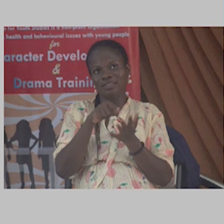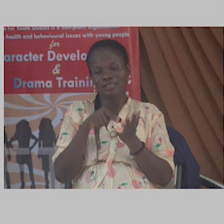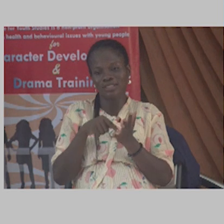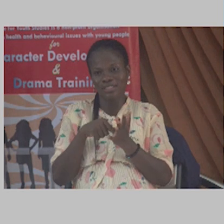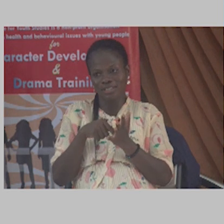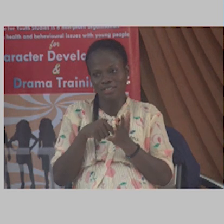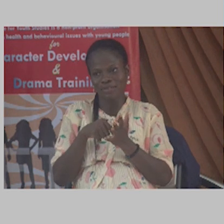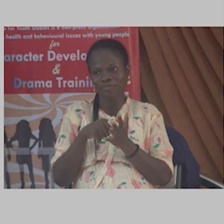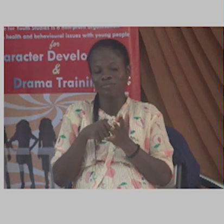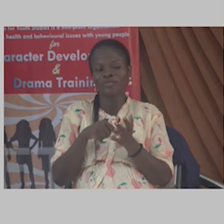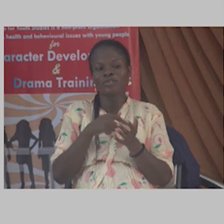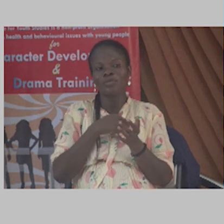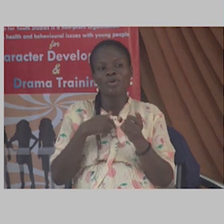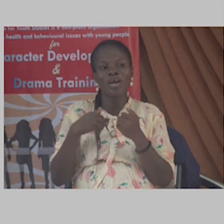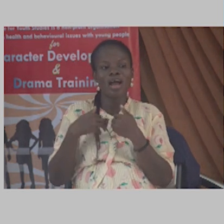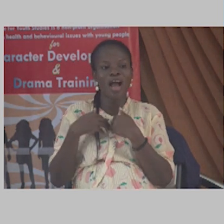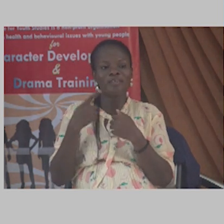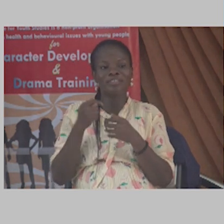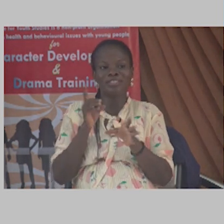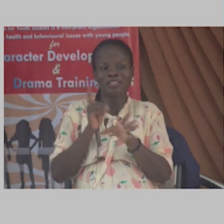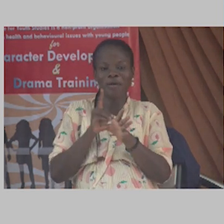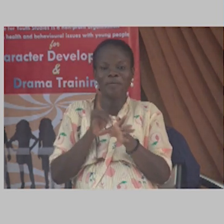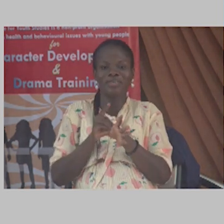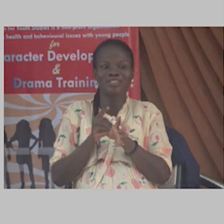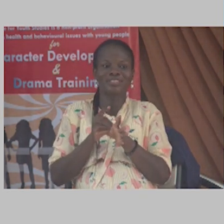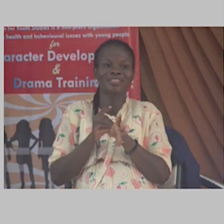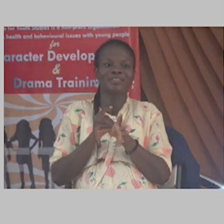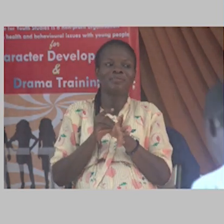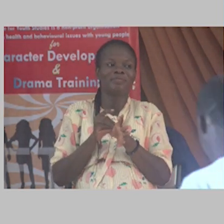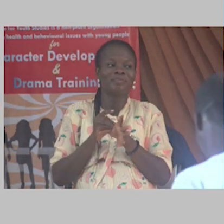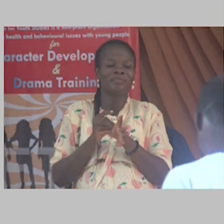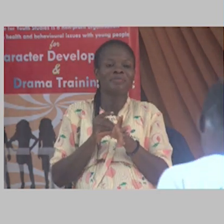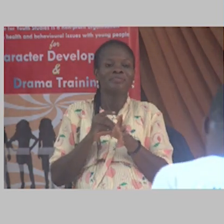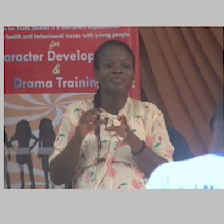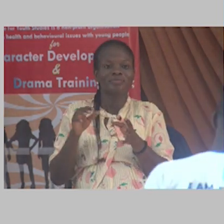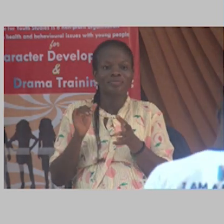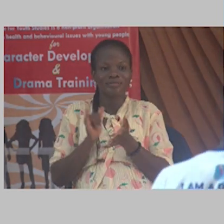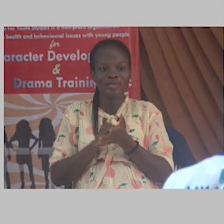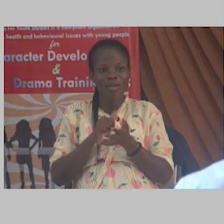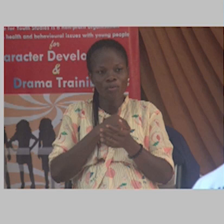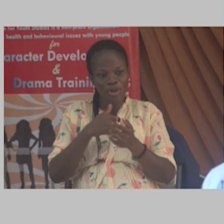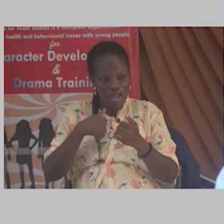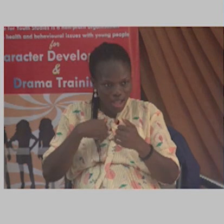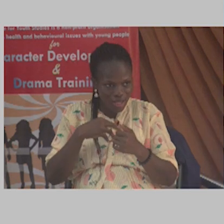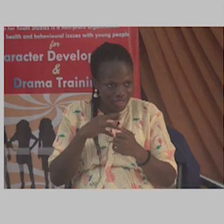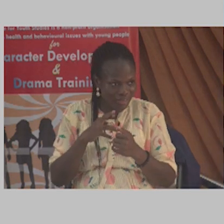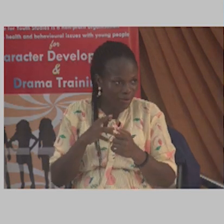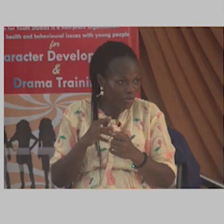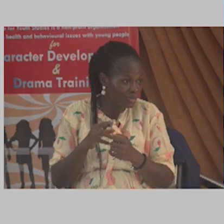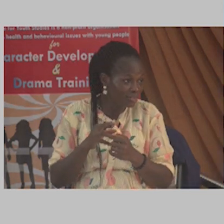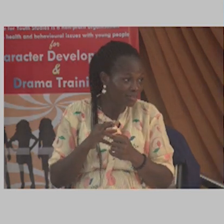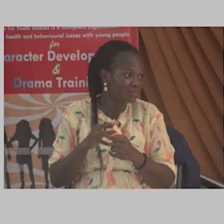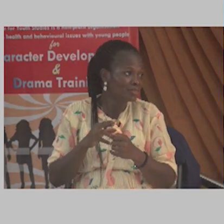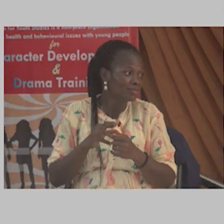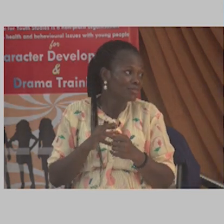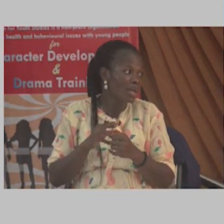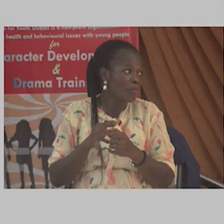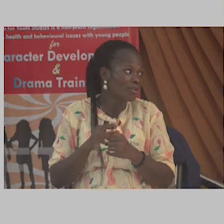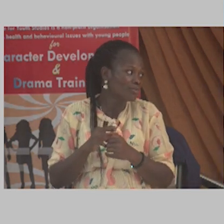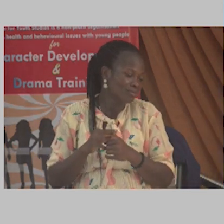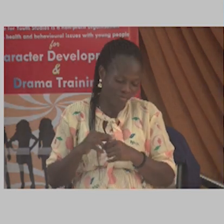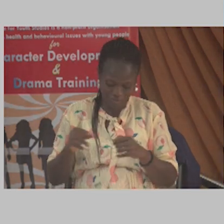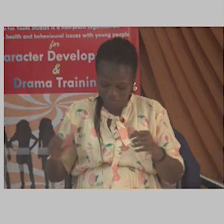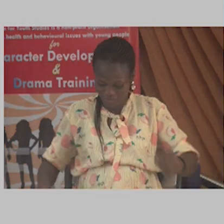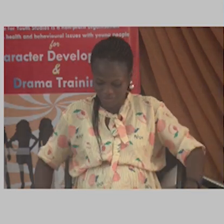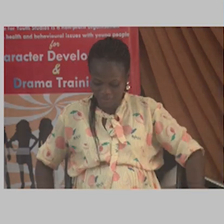That we have a disability doesn't mean we are deaf for every Tom, Dick, and Harry to